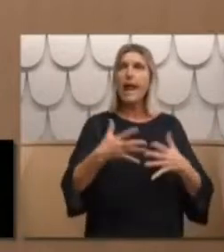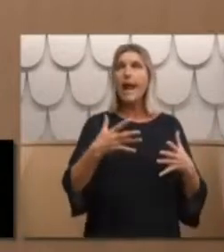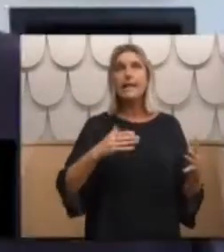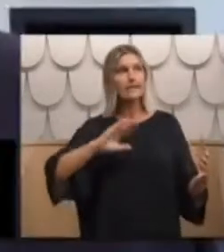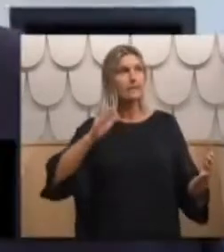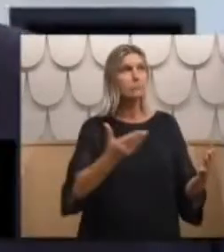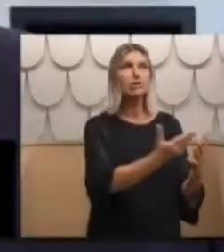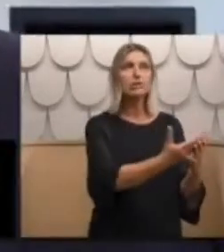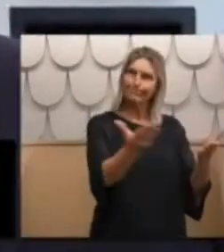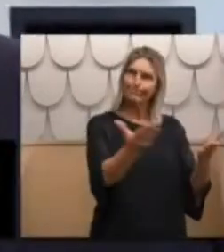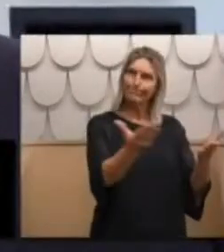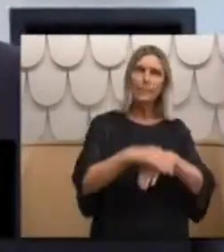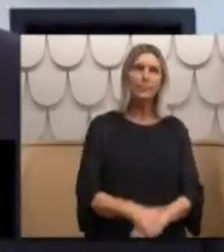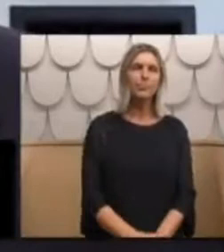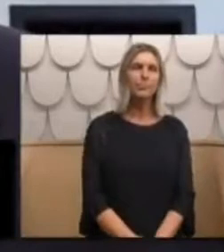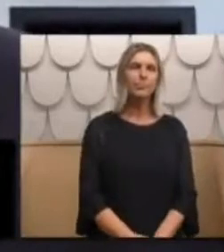wish. Thank you.